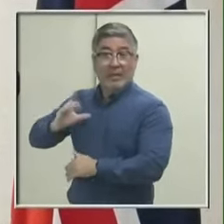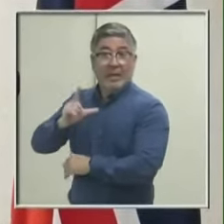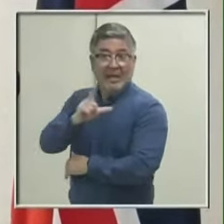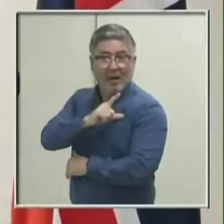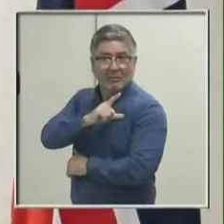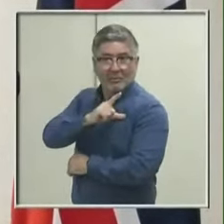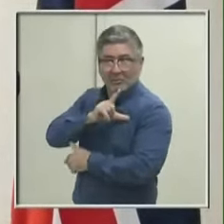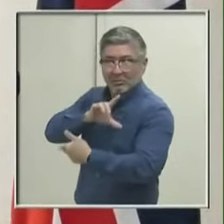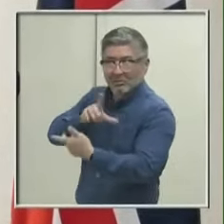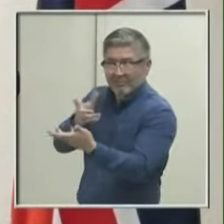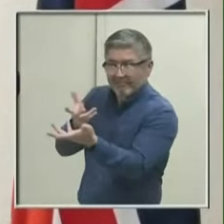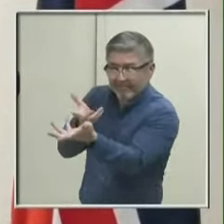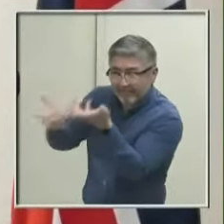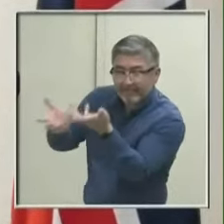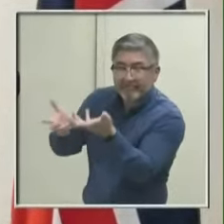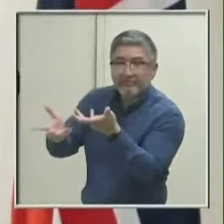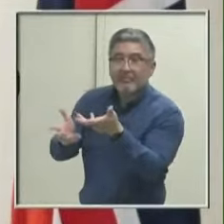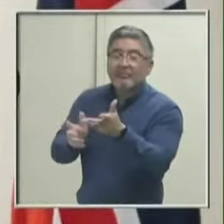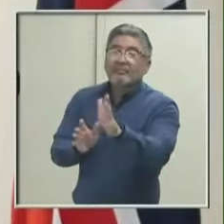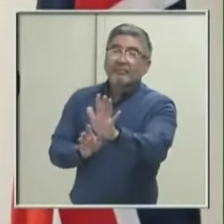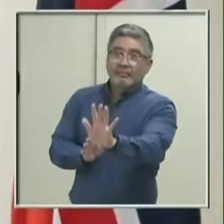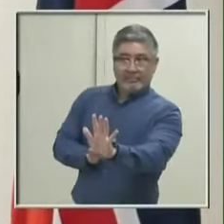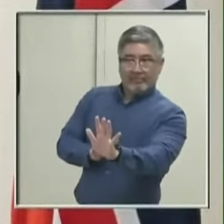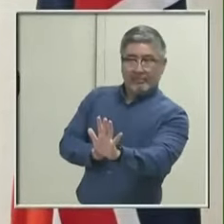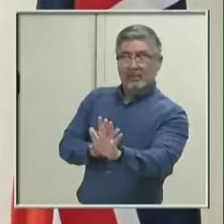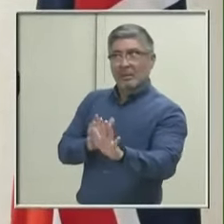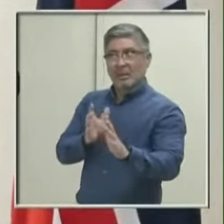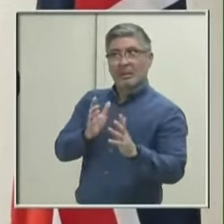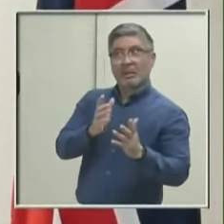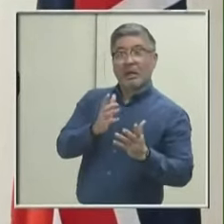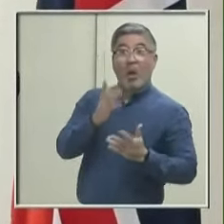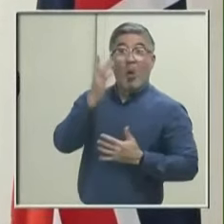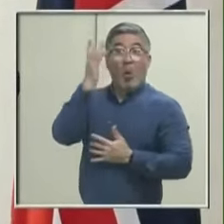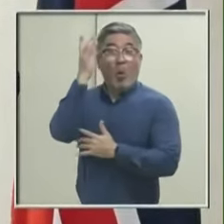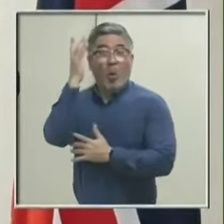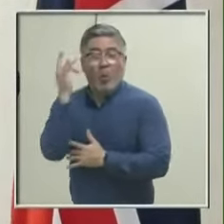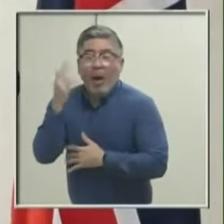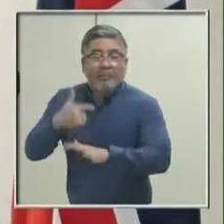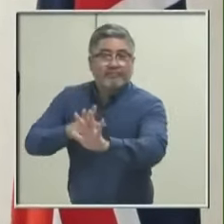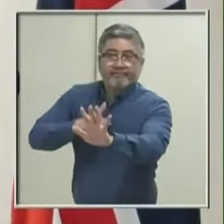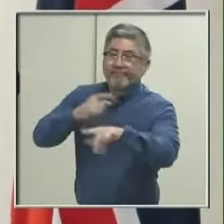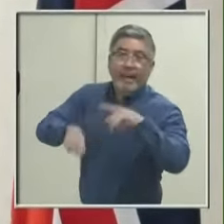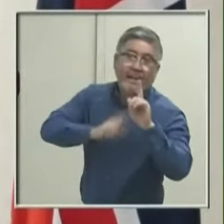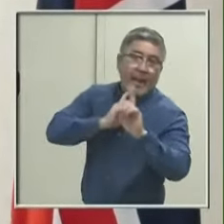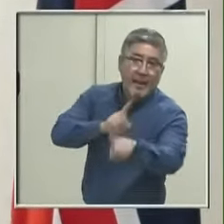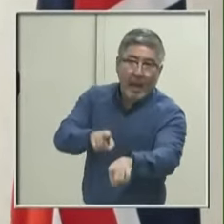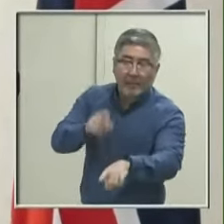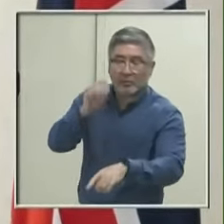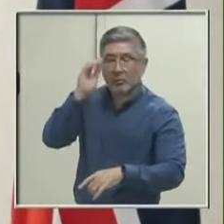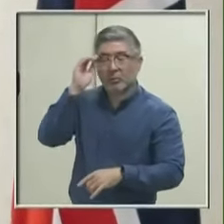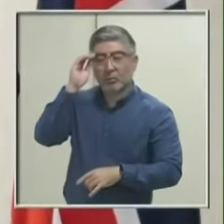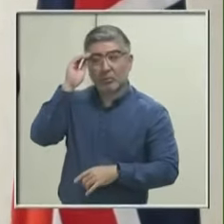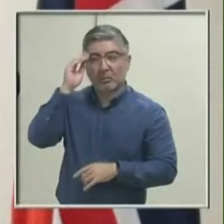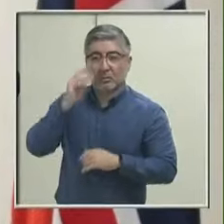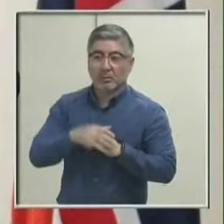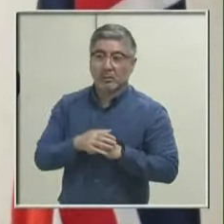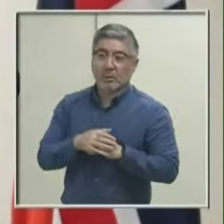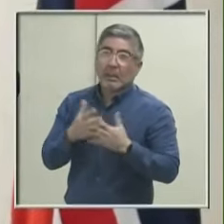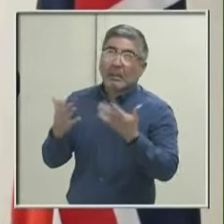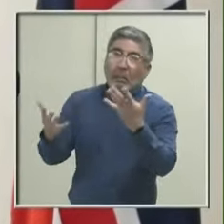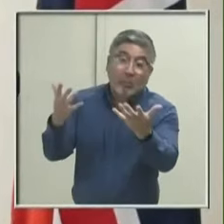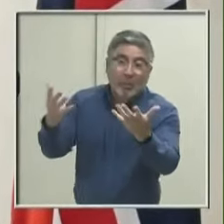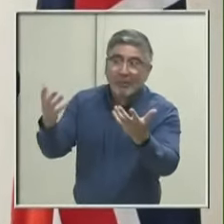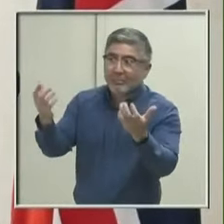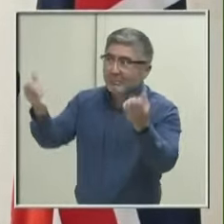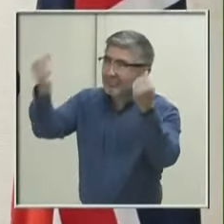At some point, and I'm not going to speculate as to why, because of perhaps the number of requests